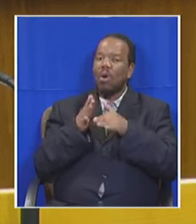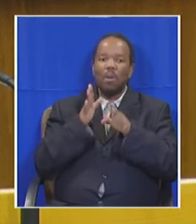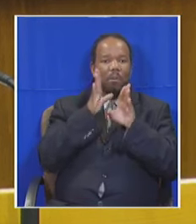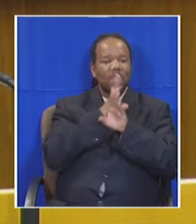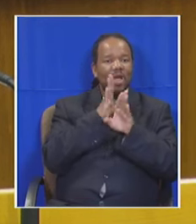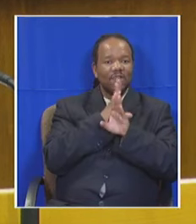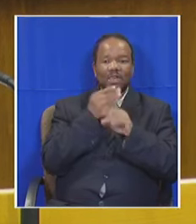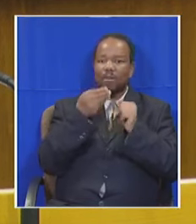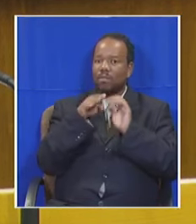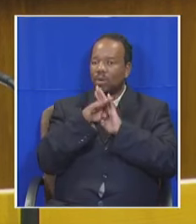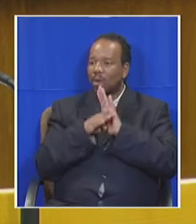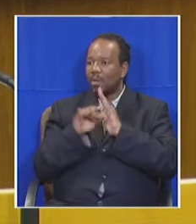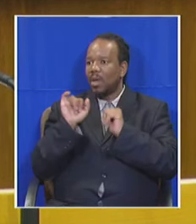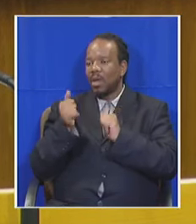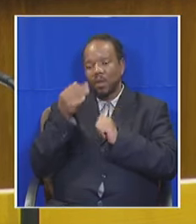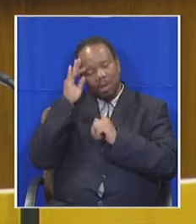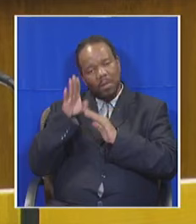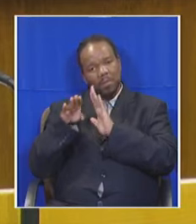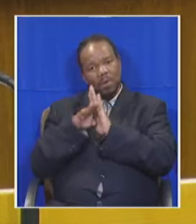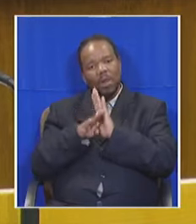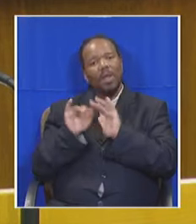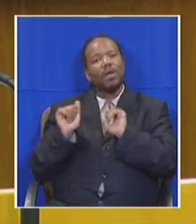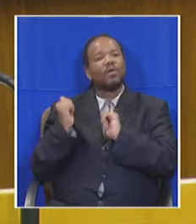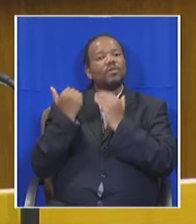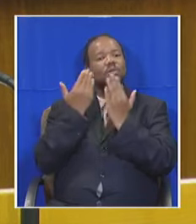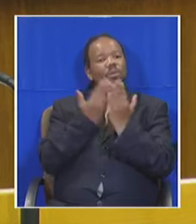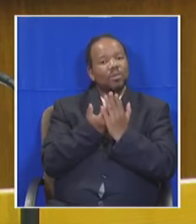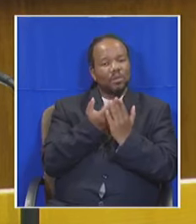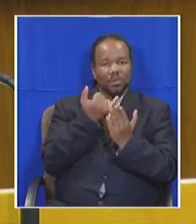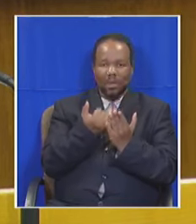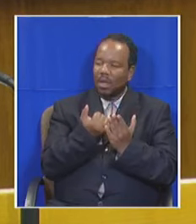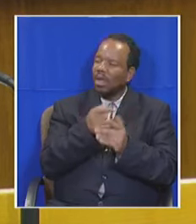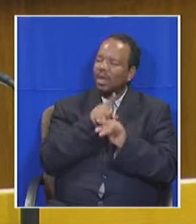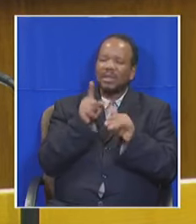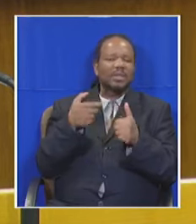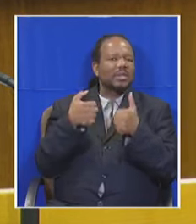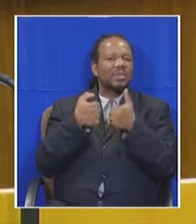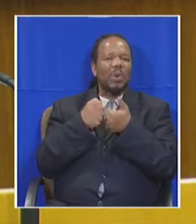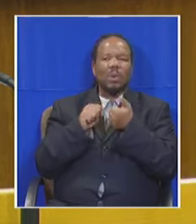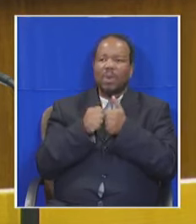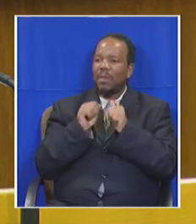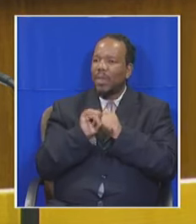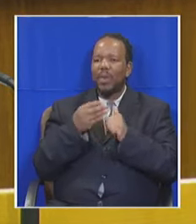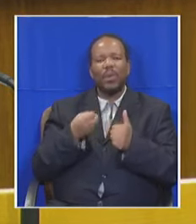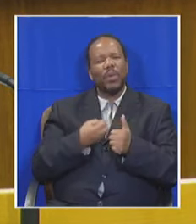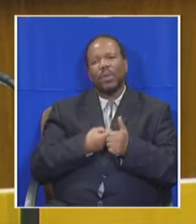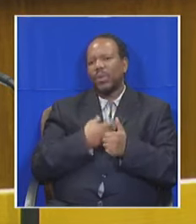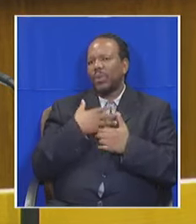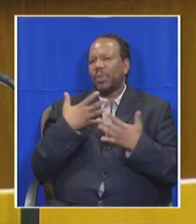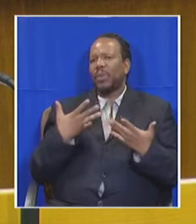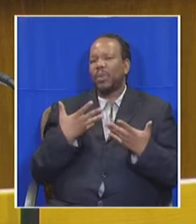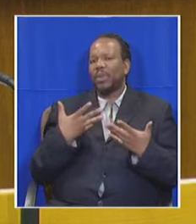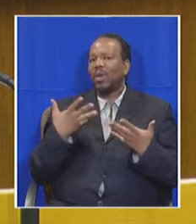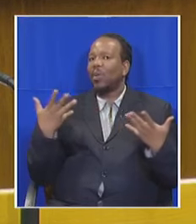interventions. From the submissions made today, it is clear that the challenge of youth unemployment in South Africa is a structural issue,